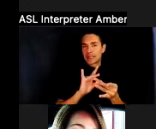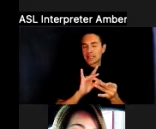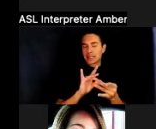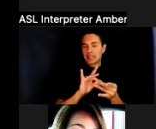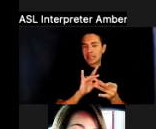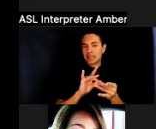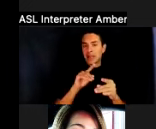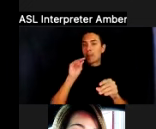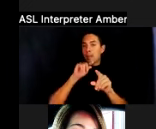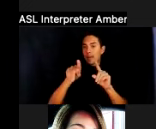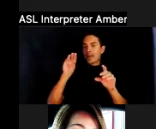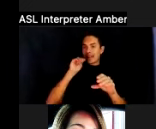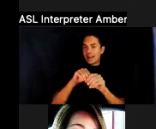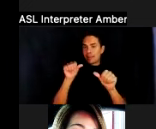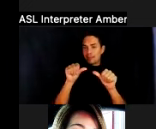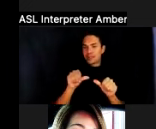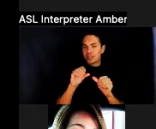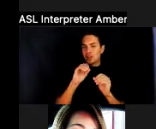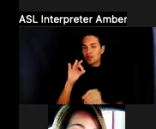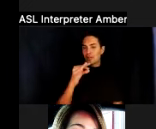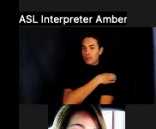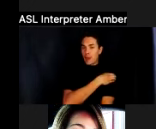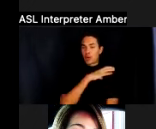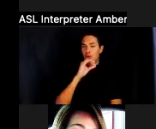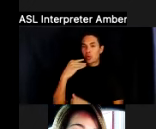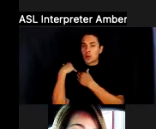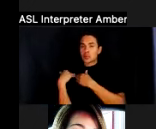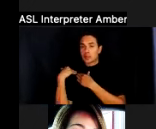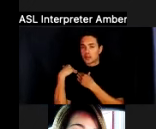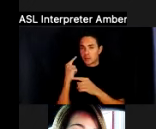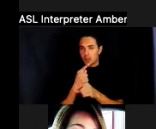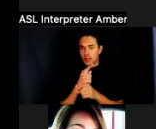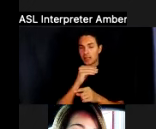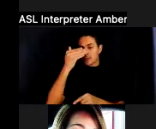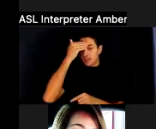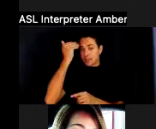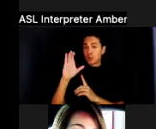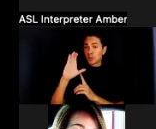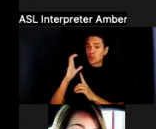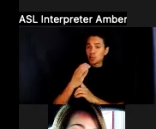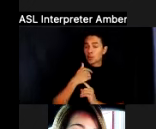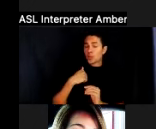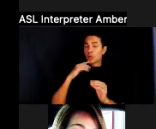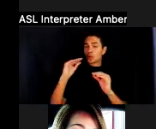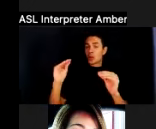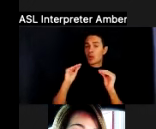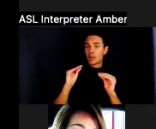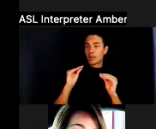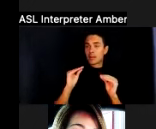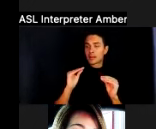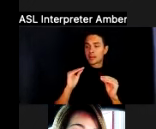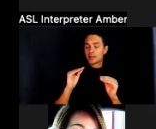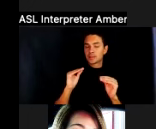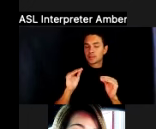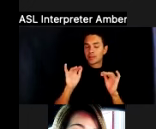in those positions of kind of power and responsibility, and because culturally we're taught, you know, respect